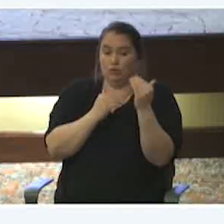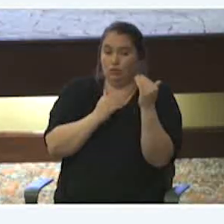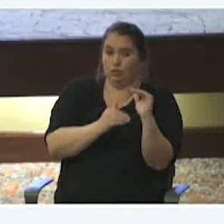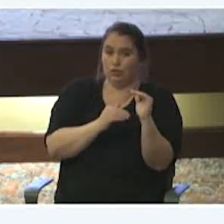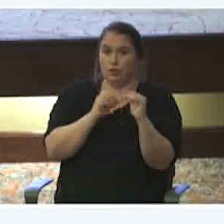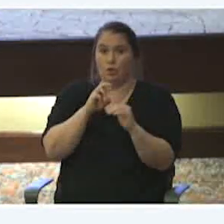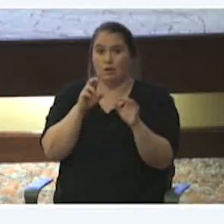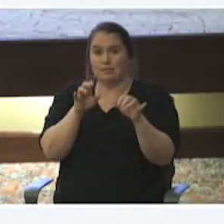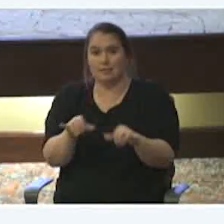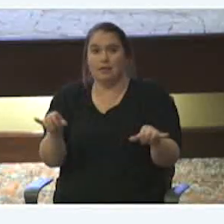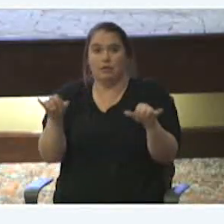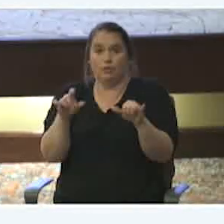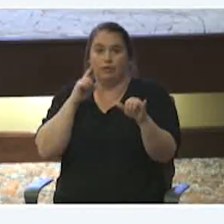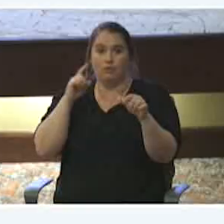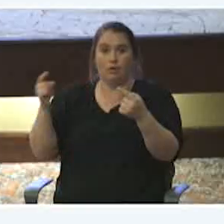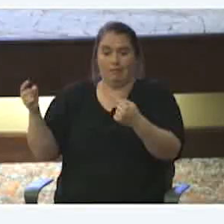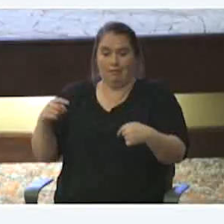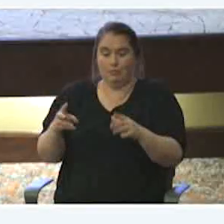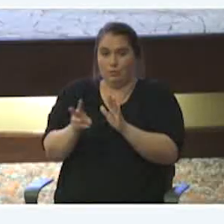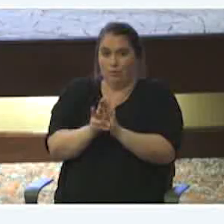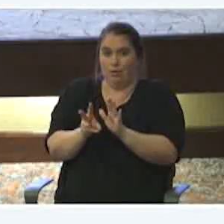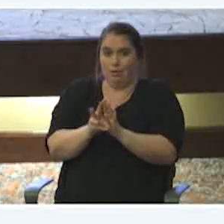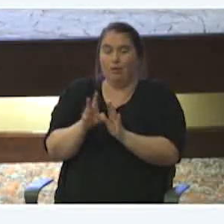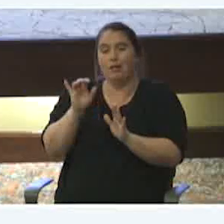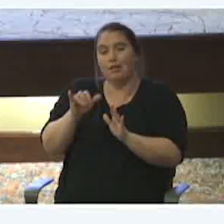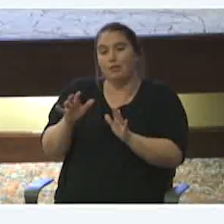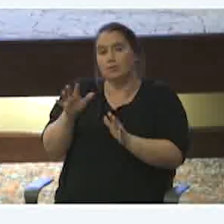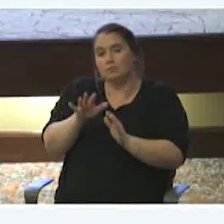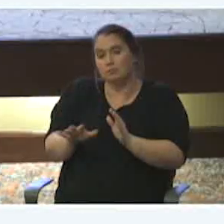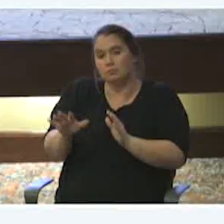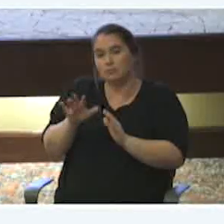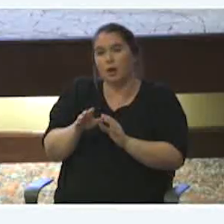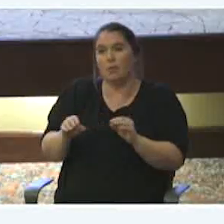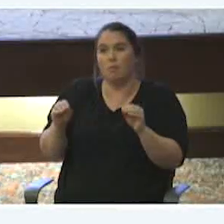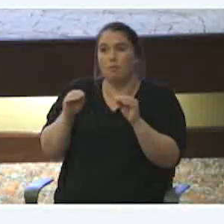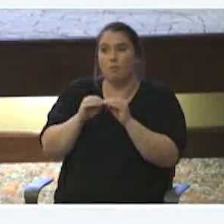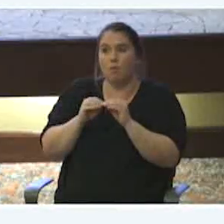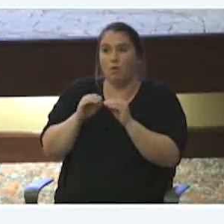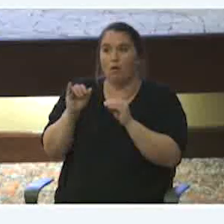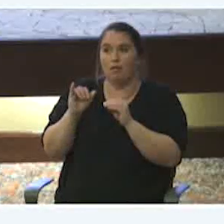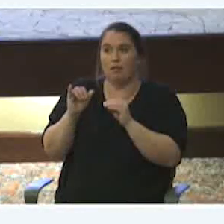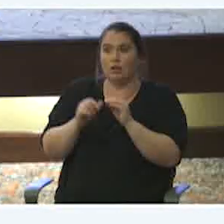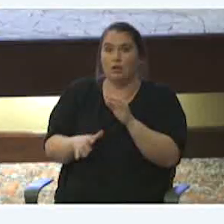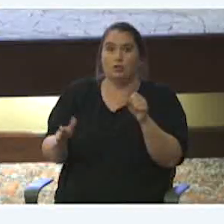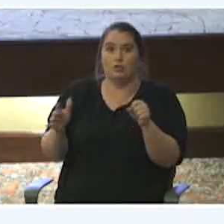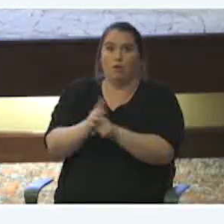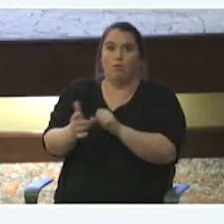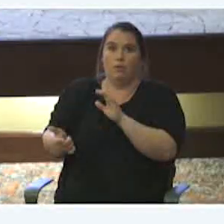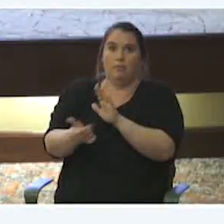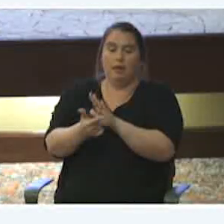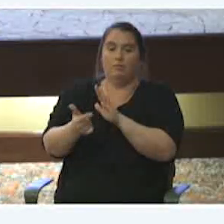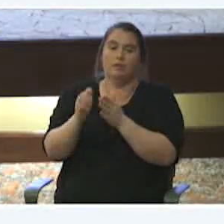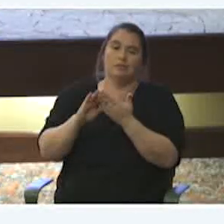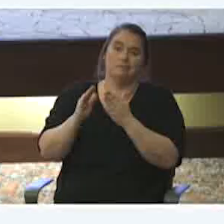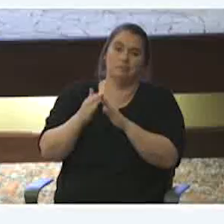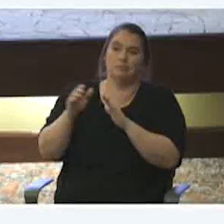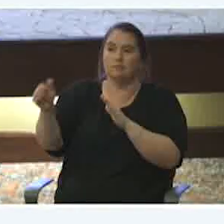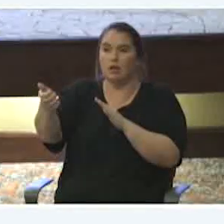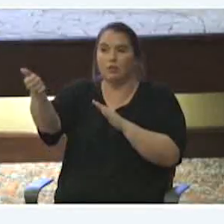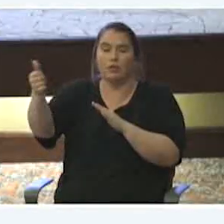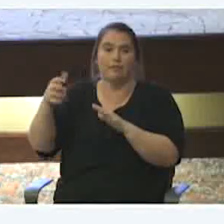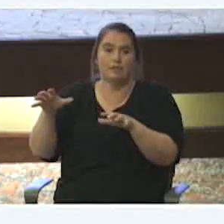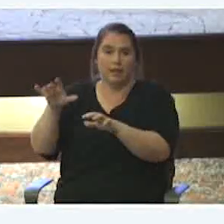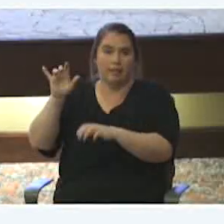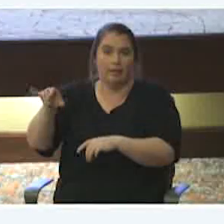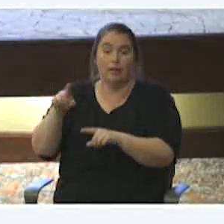traveling animal acts in Waco. And that was over looking at more like a total ban, which some Texas cities have done. And then also in February,